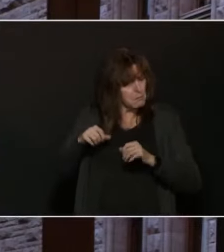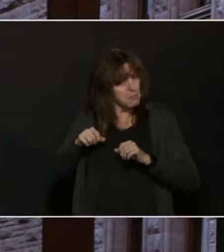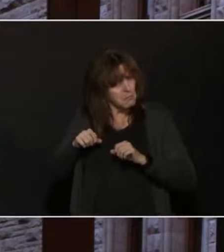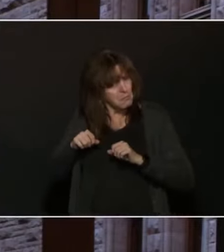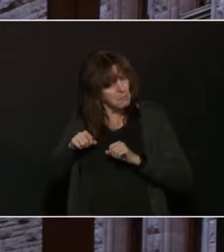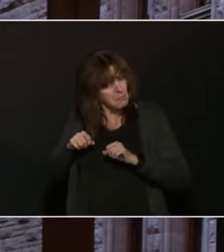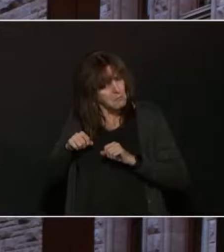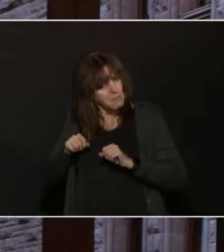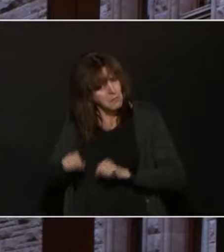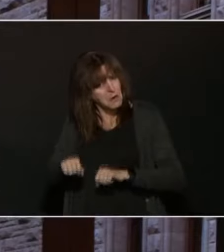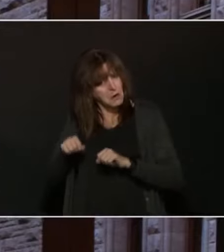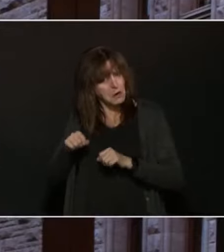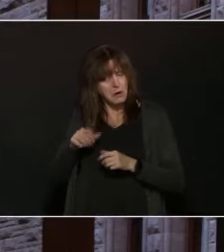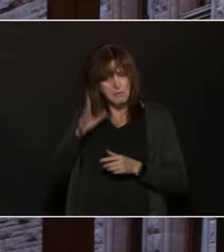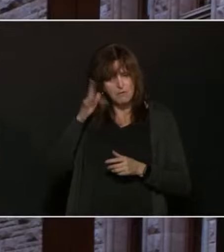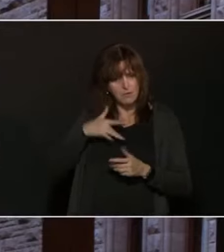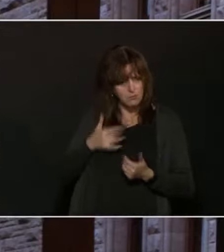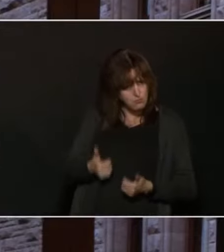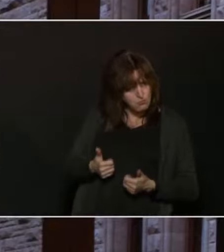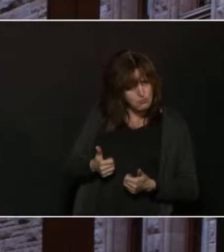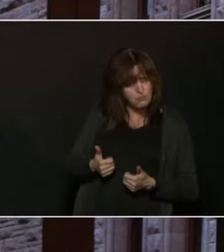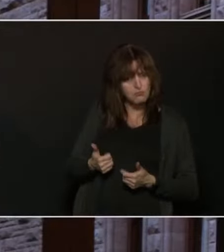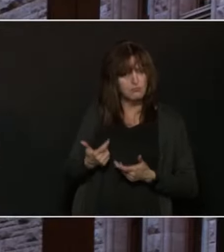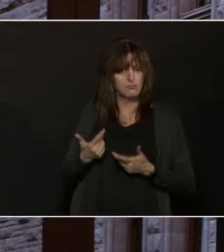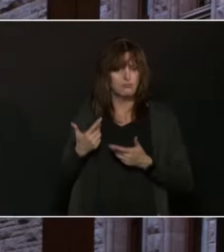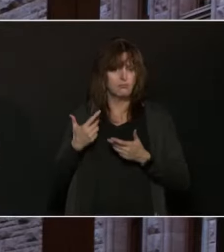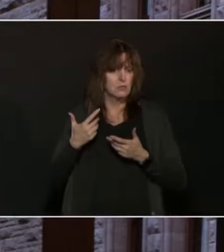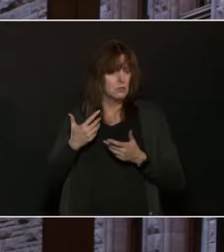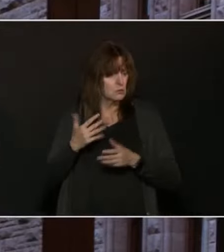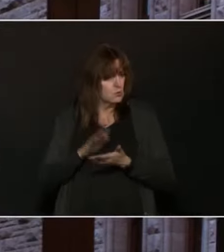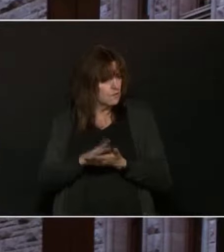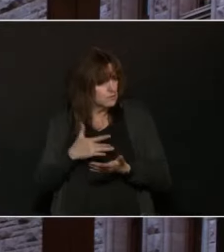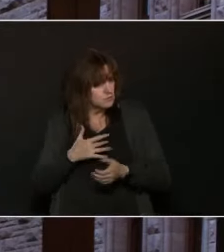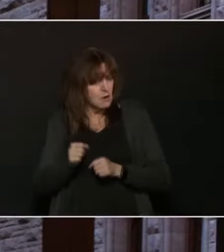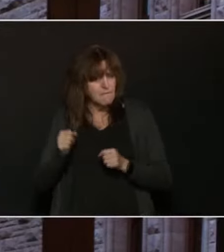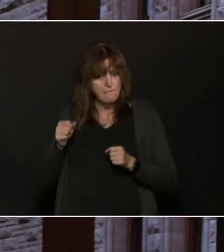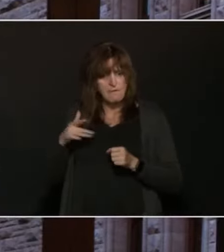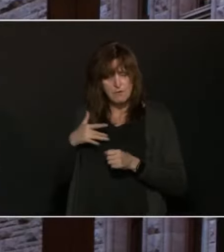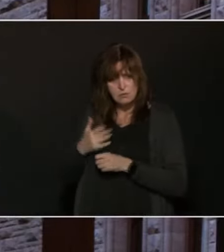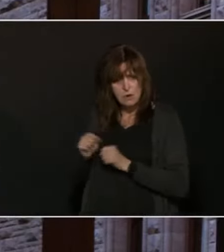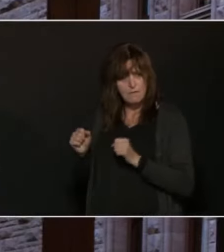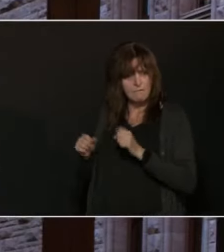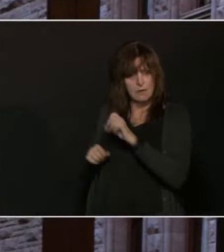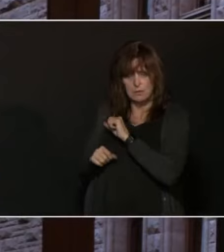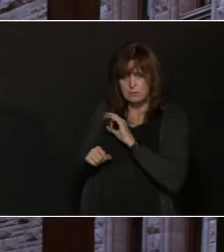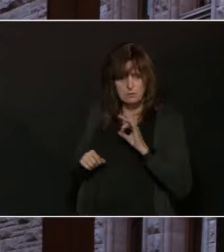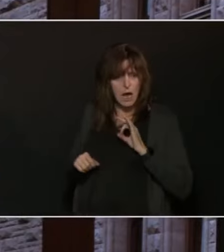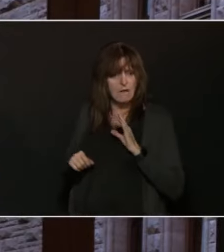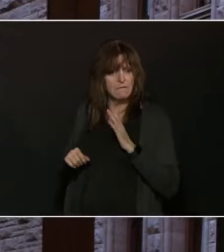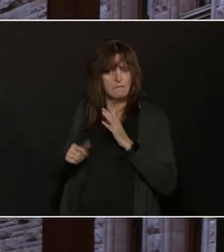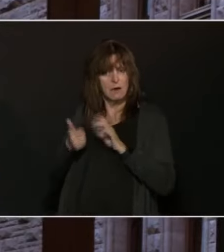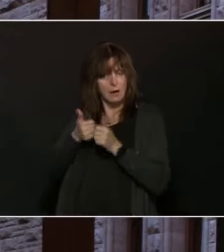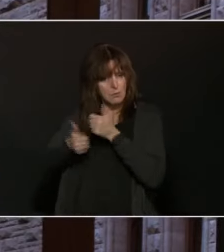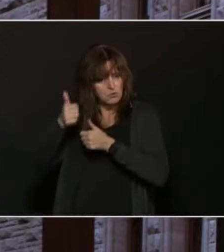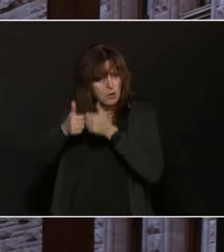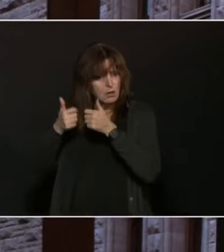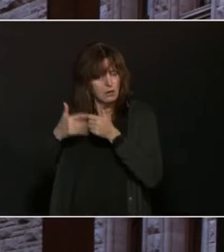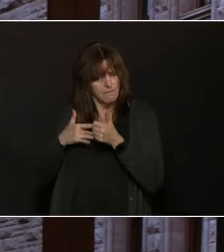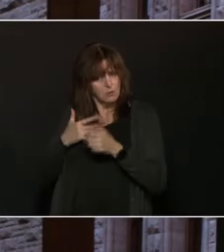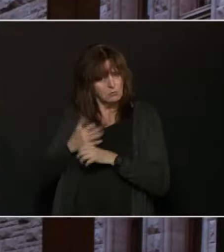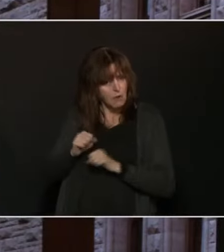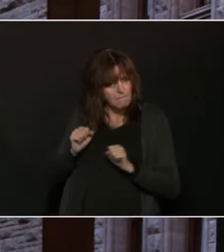parents, the concerns of the schools, and the concerns of the staff and administration. So those are being worked on now, even in our